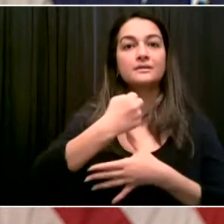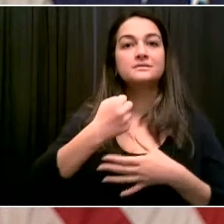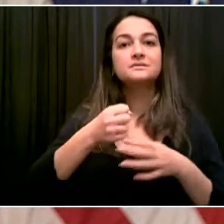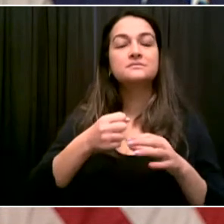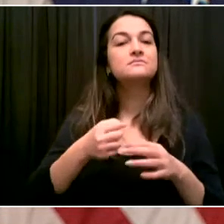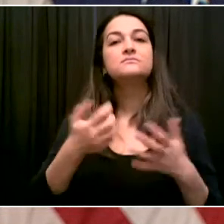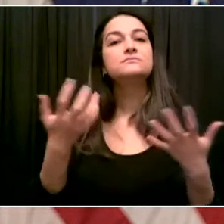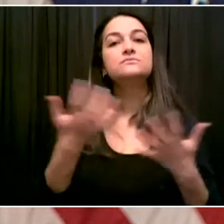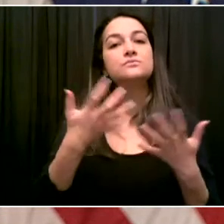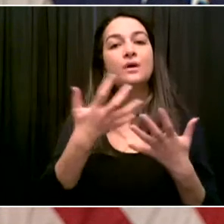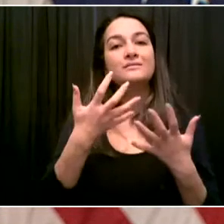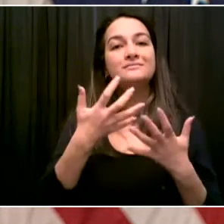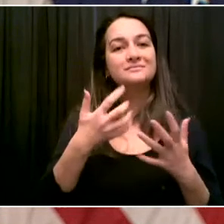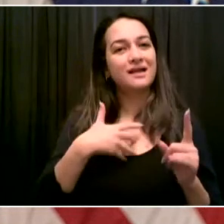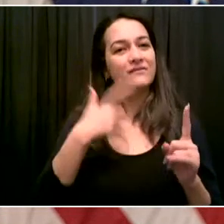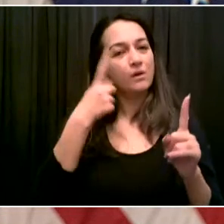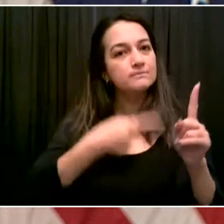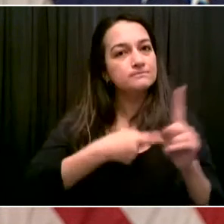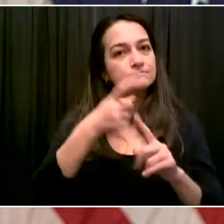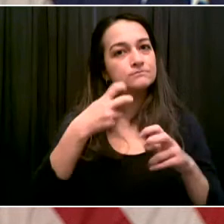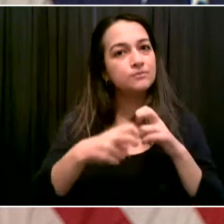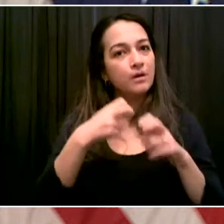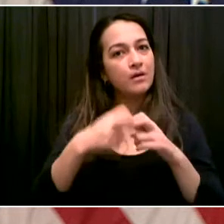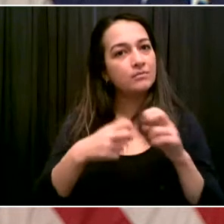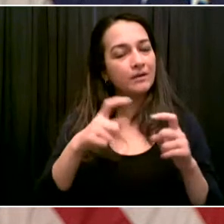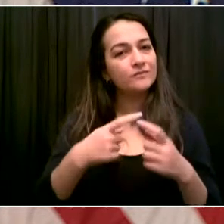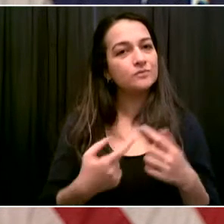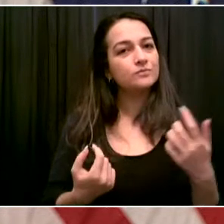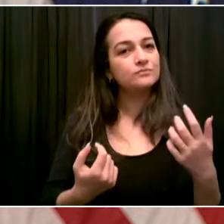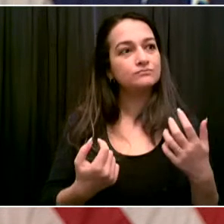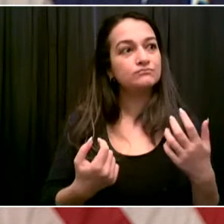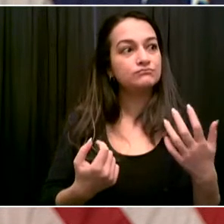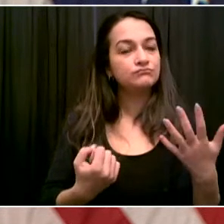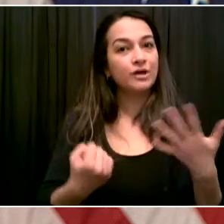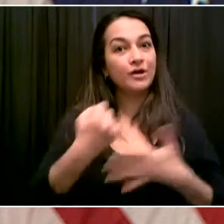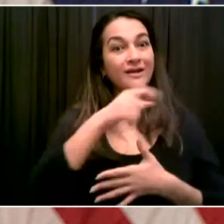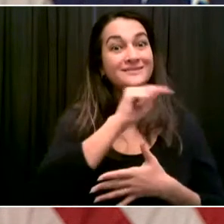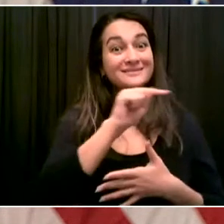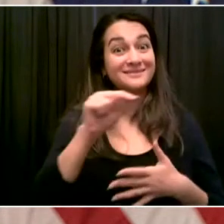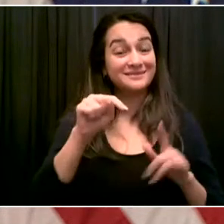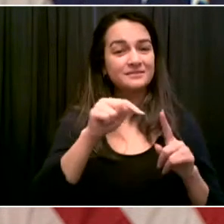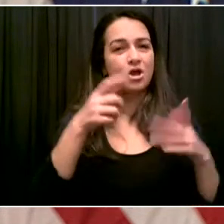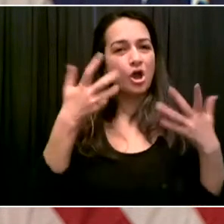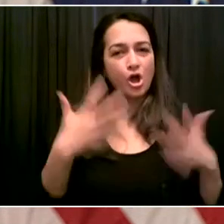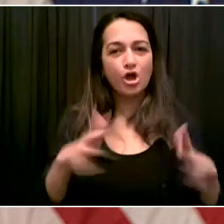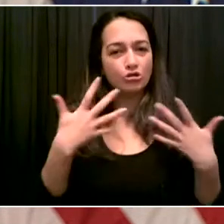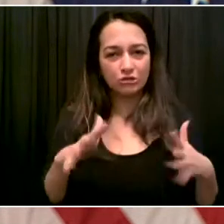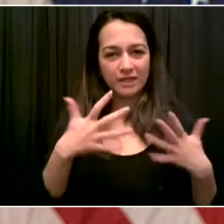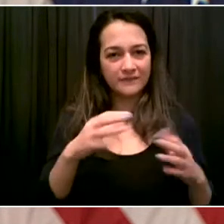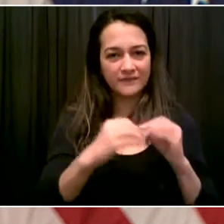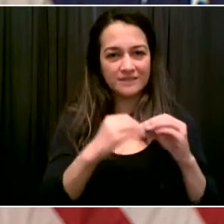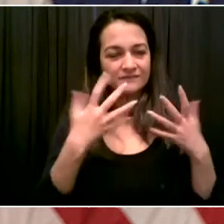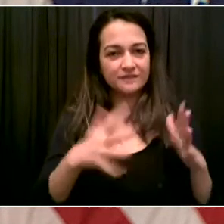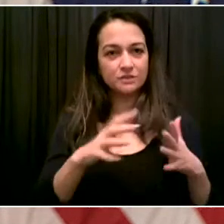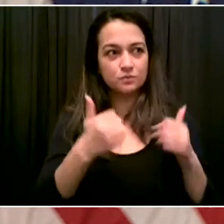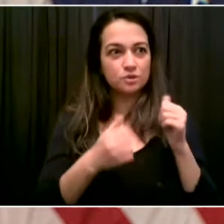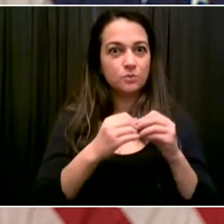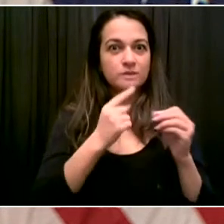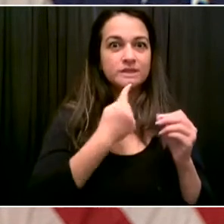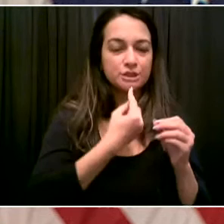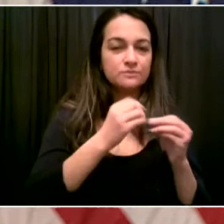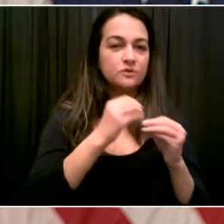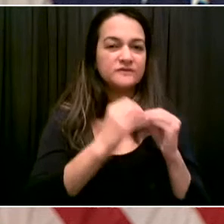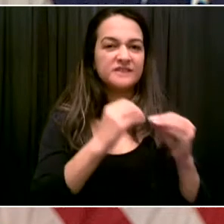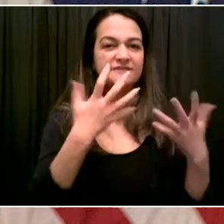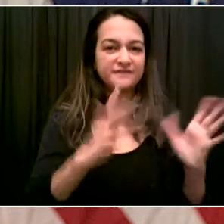part is clear. The addition today, as Jimmy said, and the headline is that we've also found a way to extend the life of the